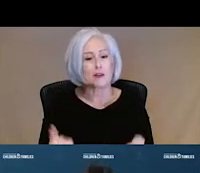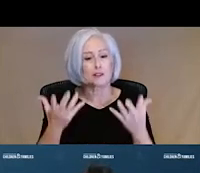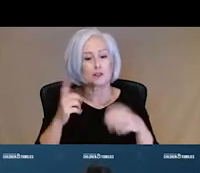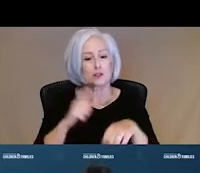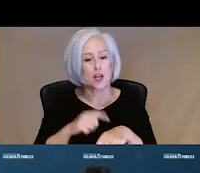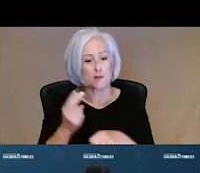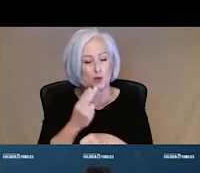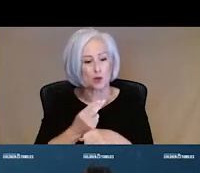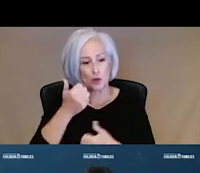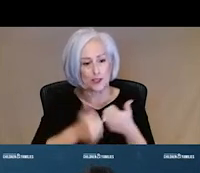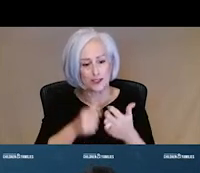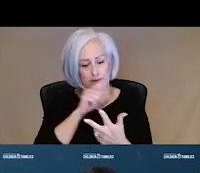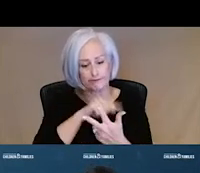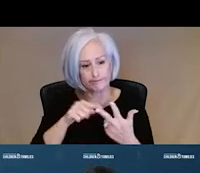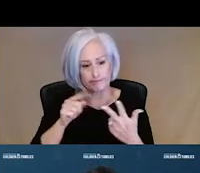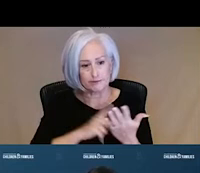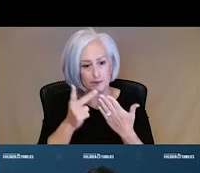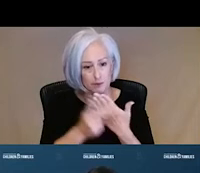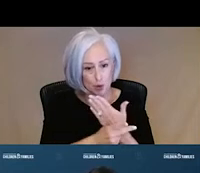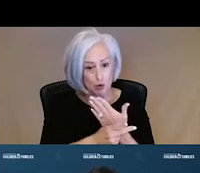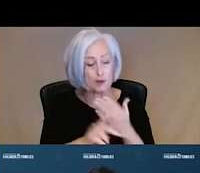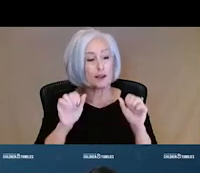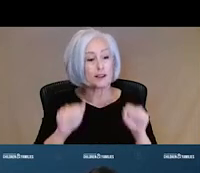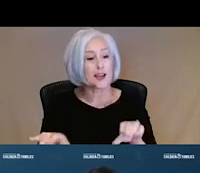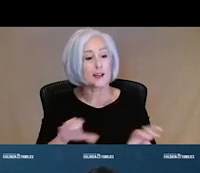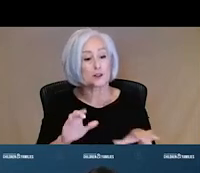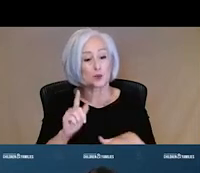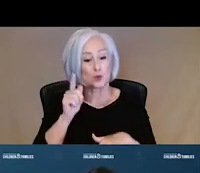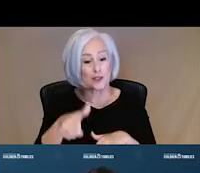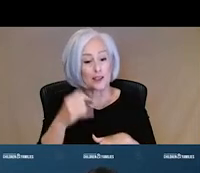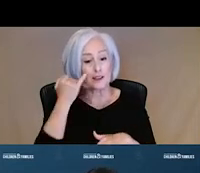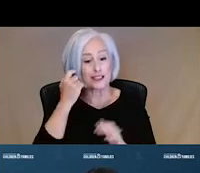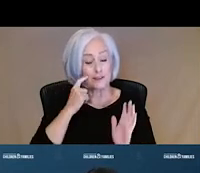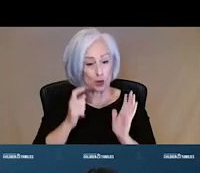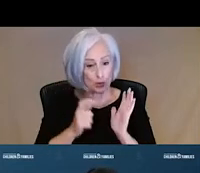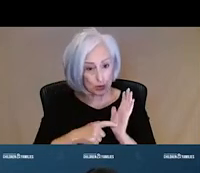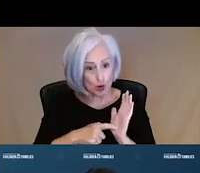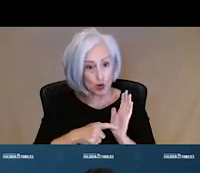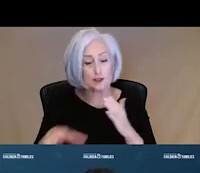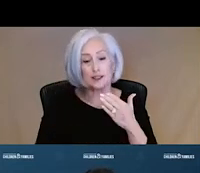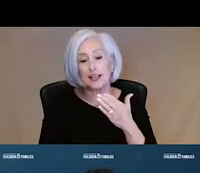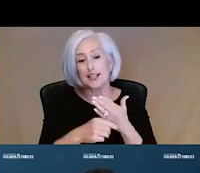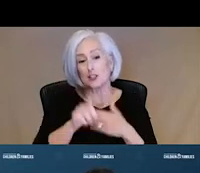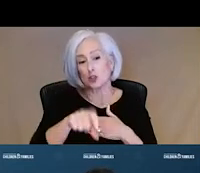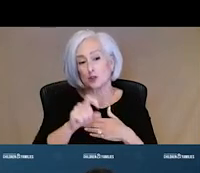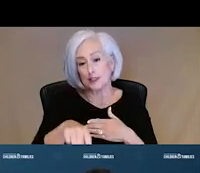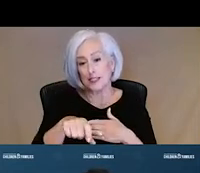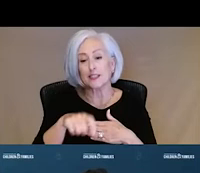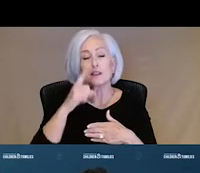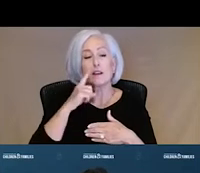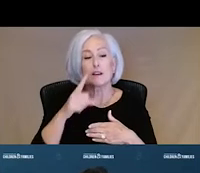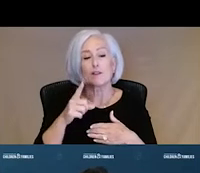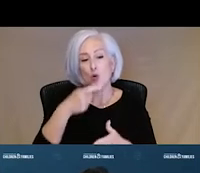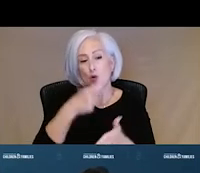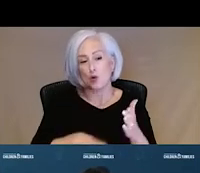programs. It can be done later if you notice additional needs can be met through the use of the van, but just remember to proportionally allocate the funds